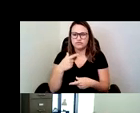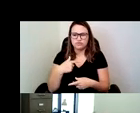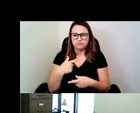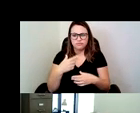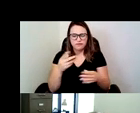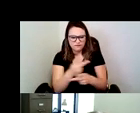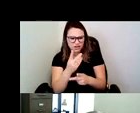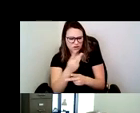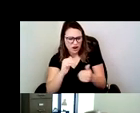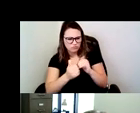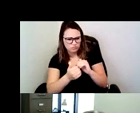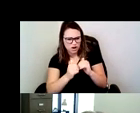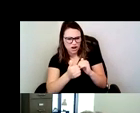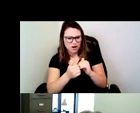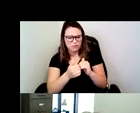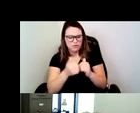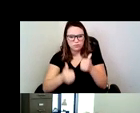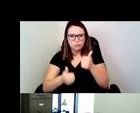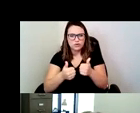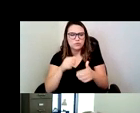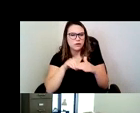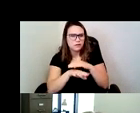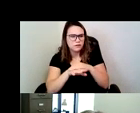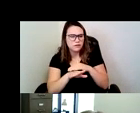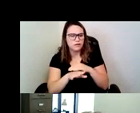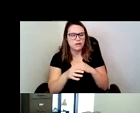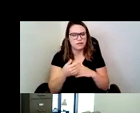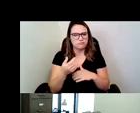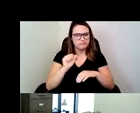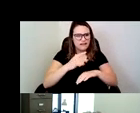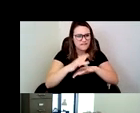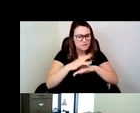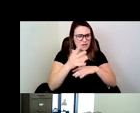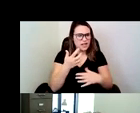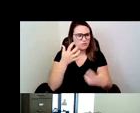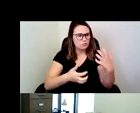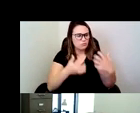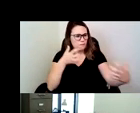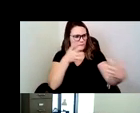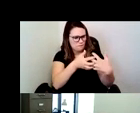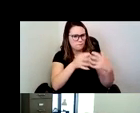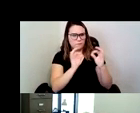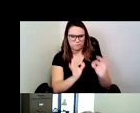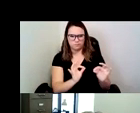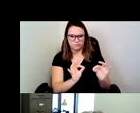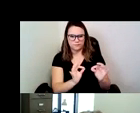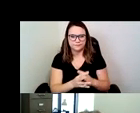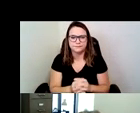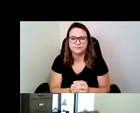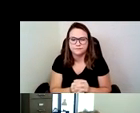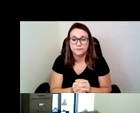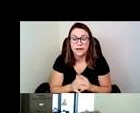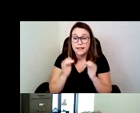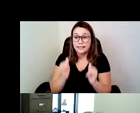them and which ones meet their needs most appropriately. It's a very person-centered